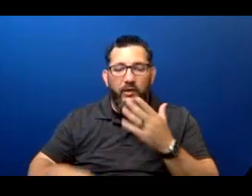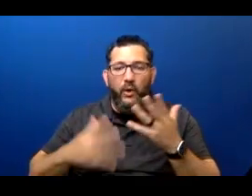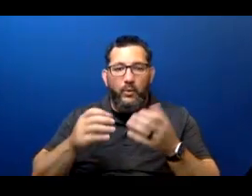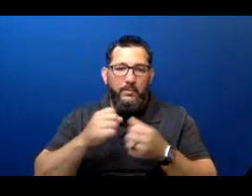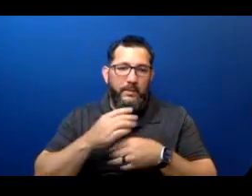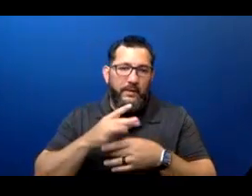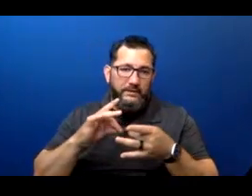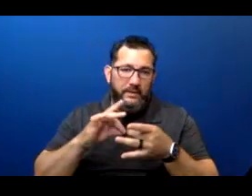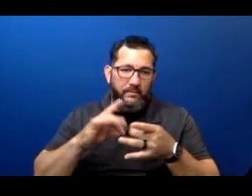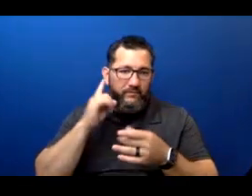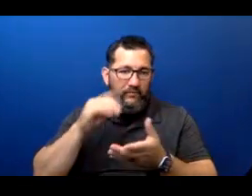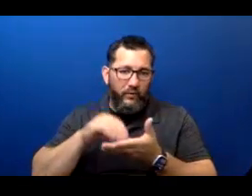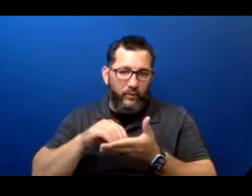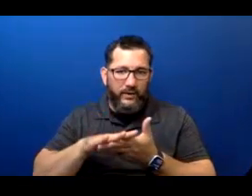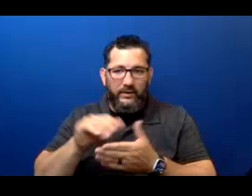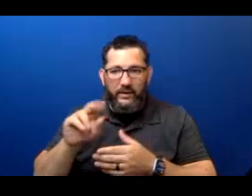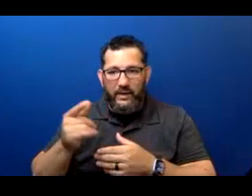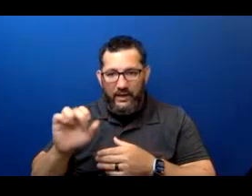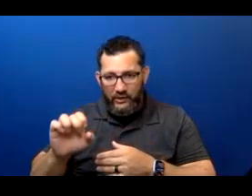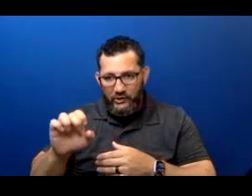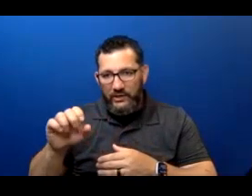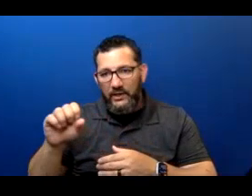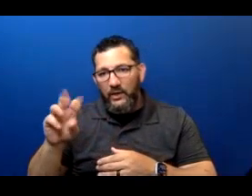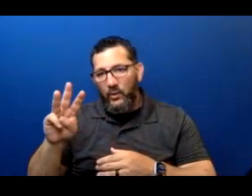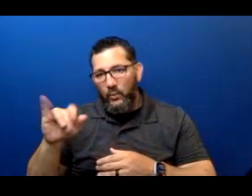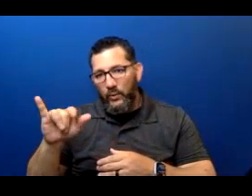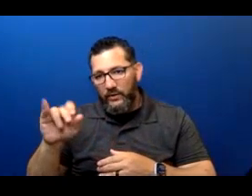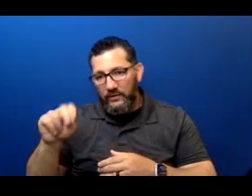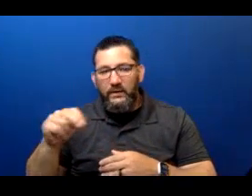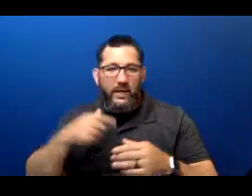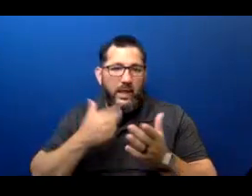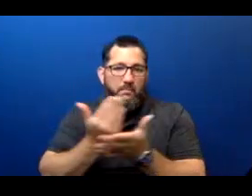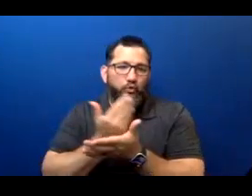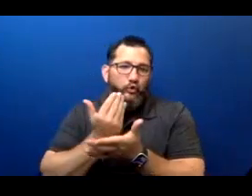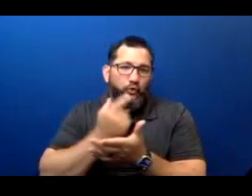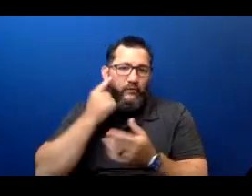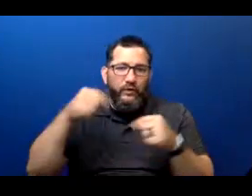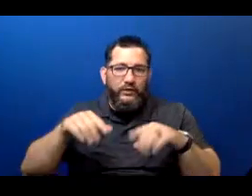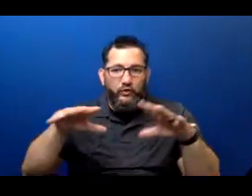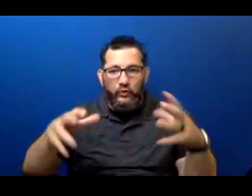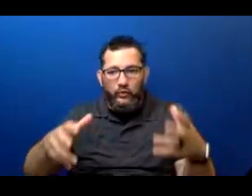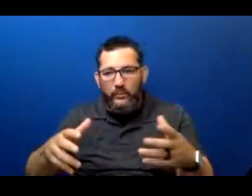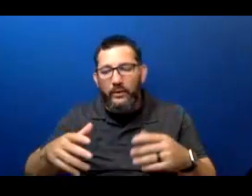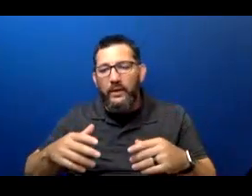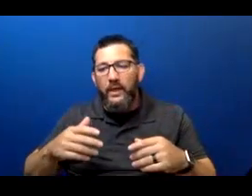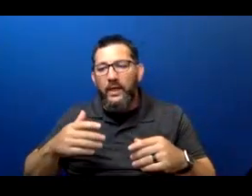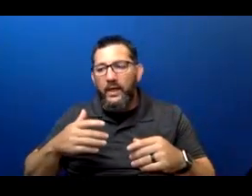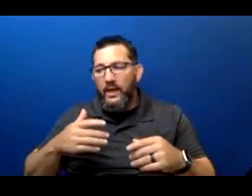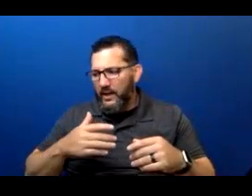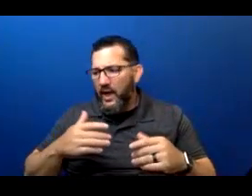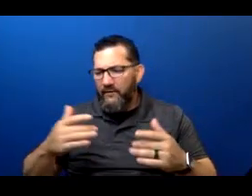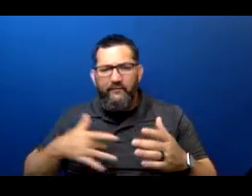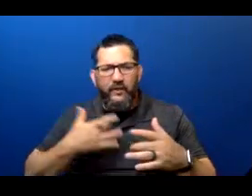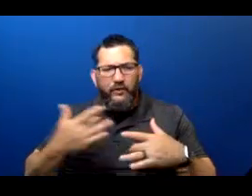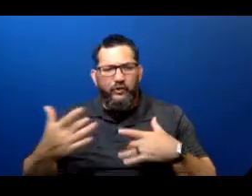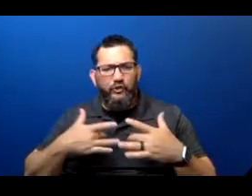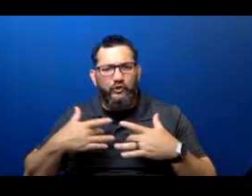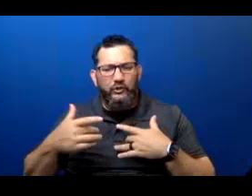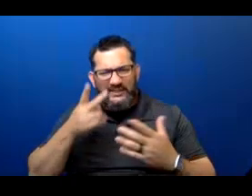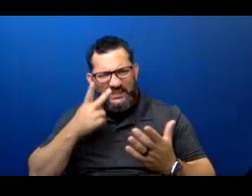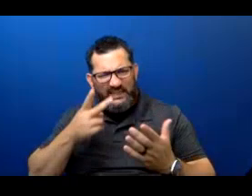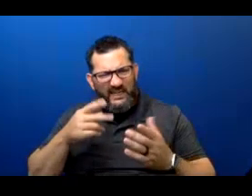been in coming on as a newbie to this group. I think I've been concerned about seeing how low